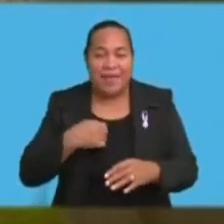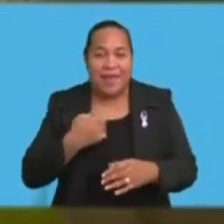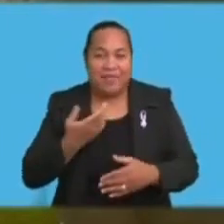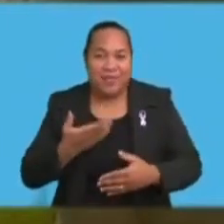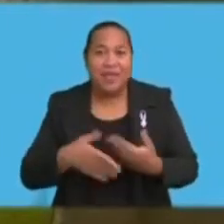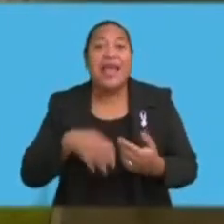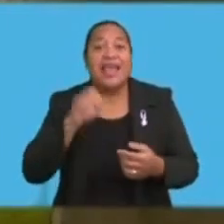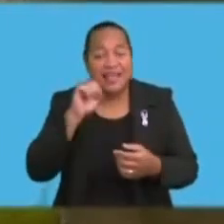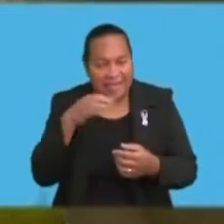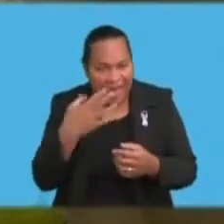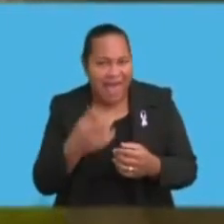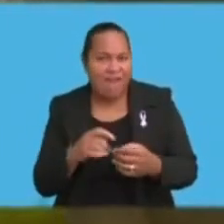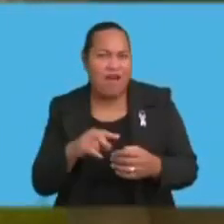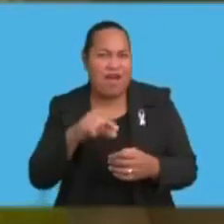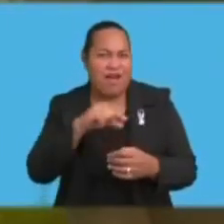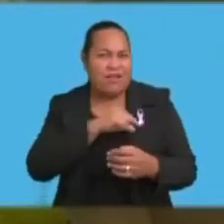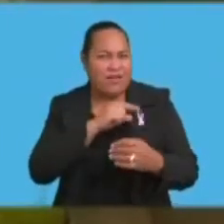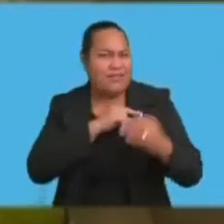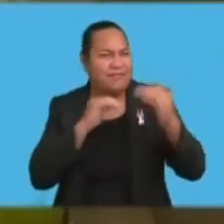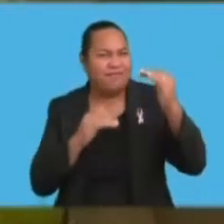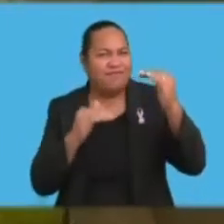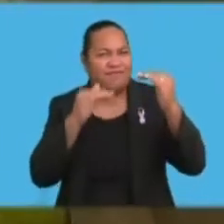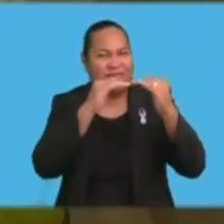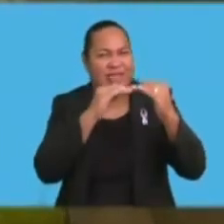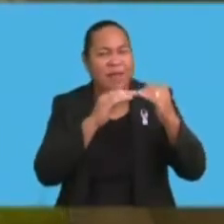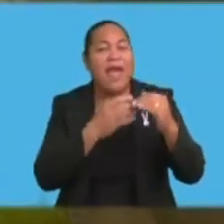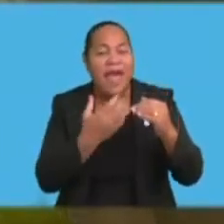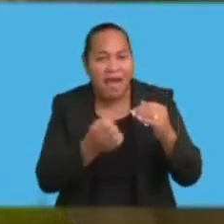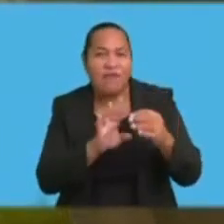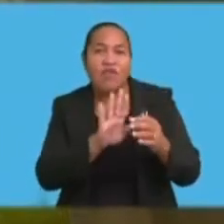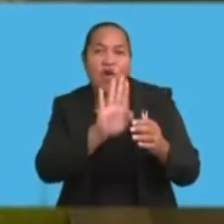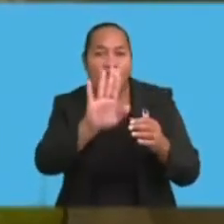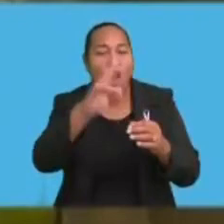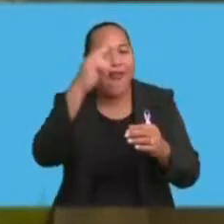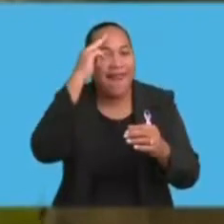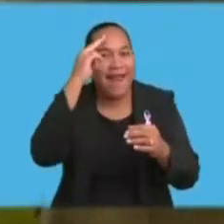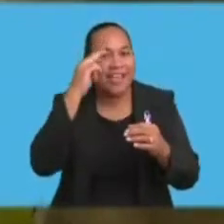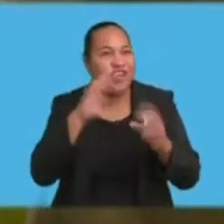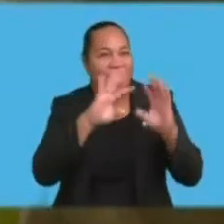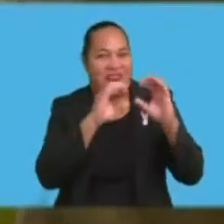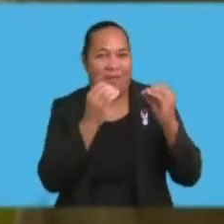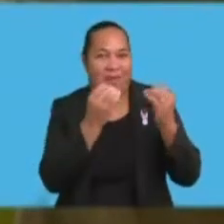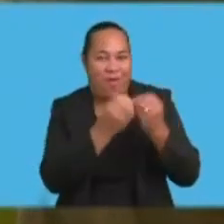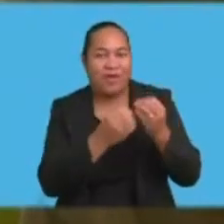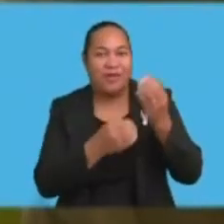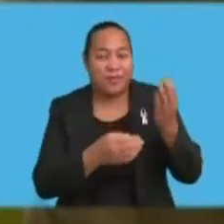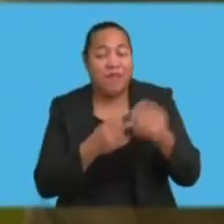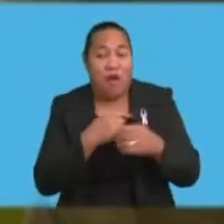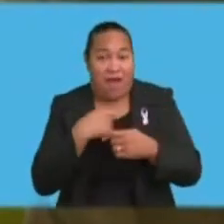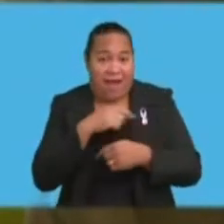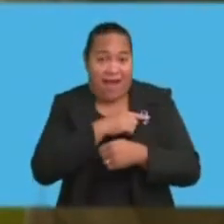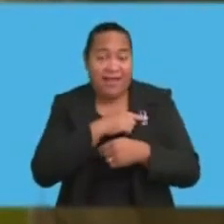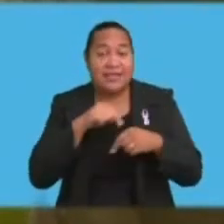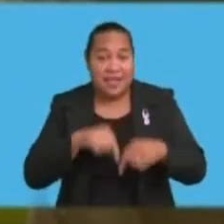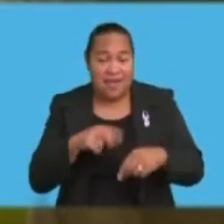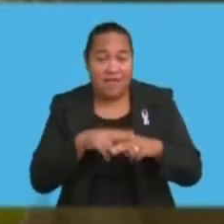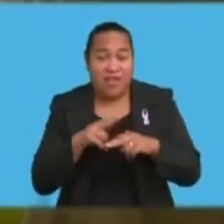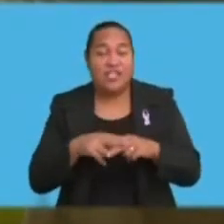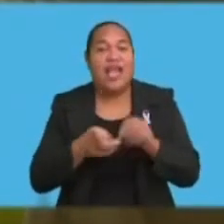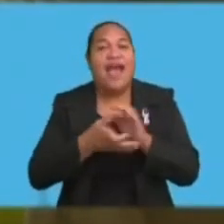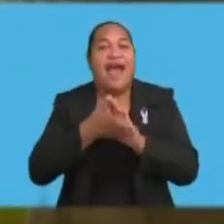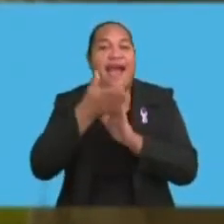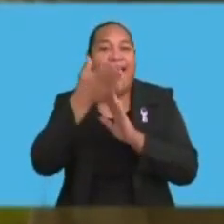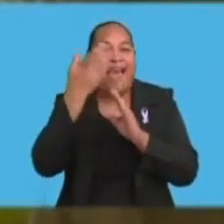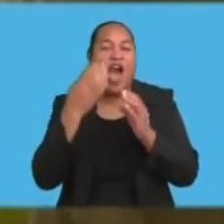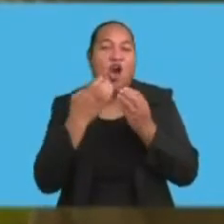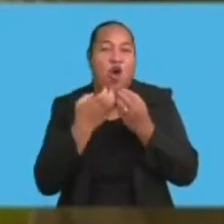obviously accreditation by your national body, in our case, which is the Fiji Higher Education Commission, that